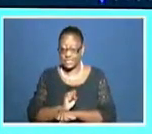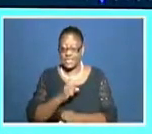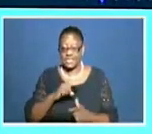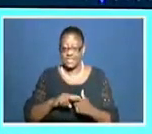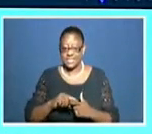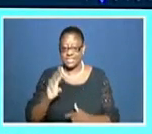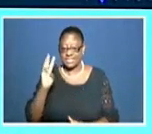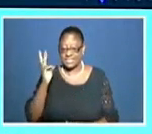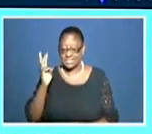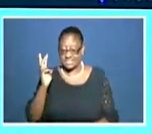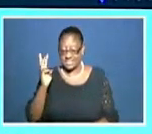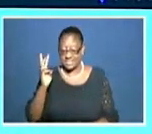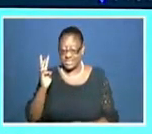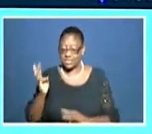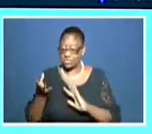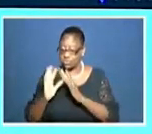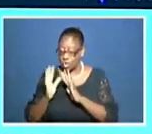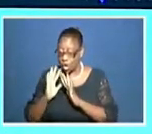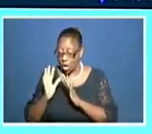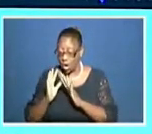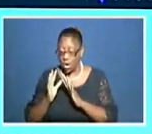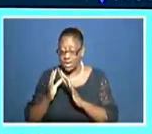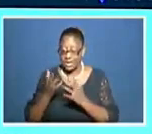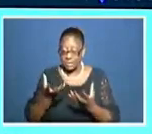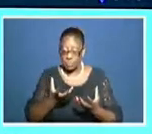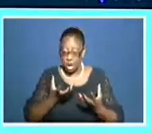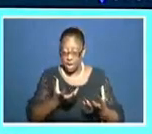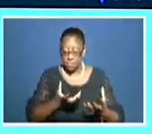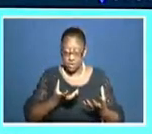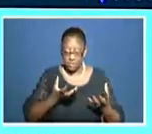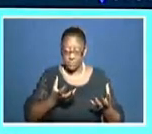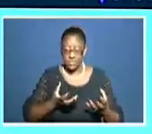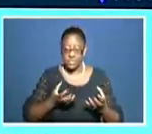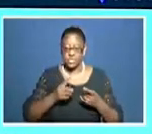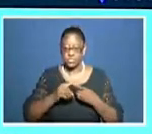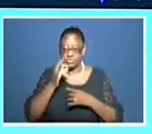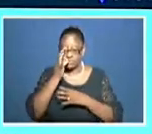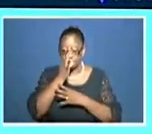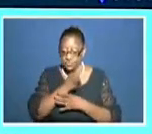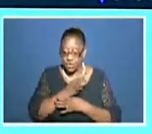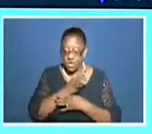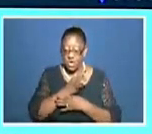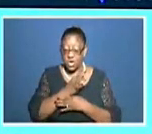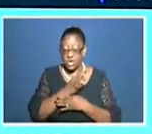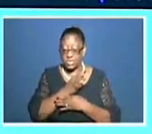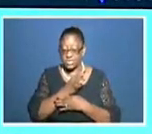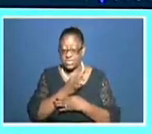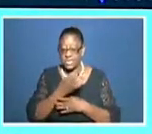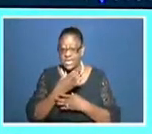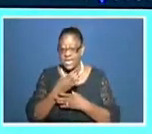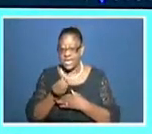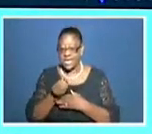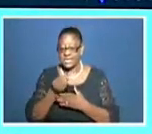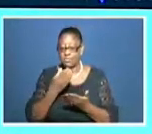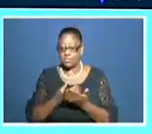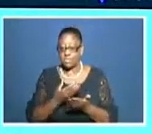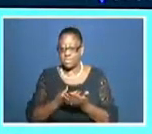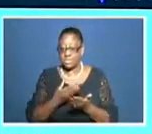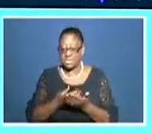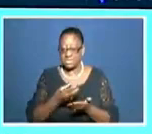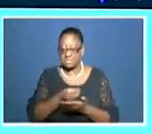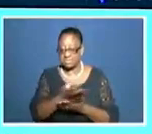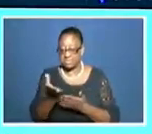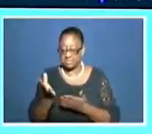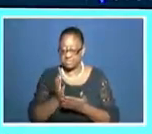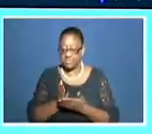counts, ranging from conspiracy to commit bribery, to fraud by false pretenses, to money laundering